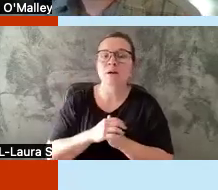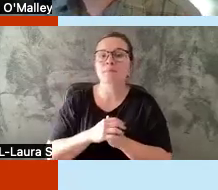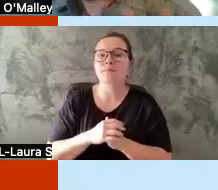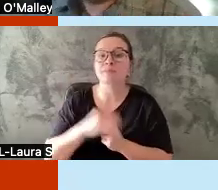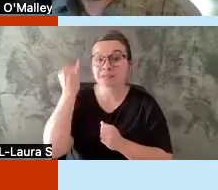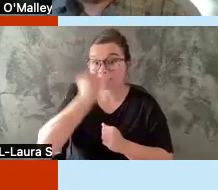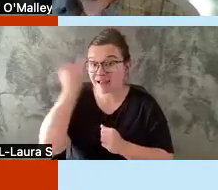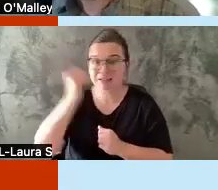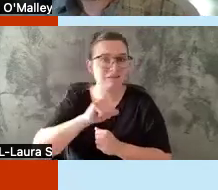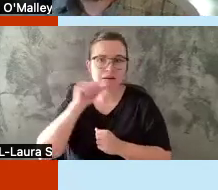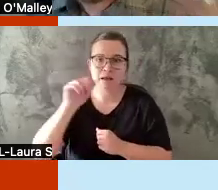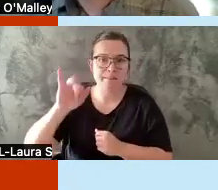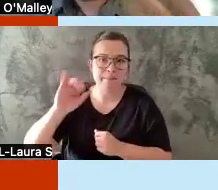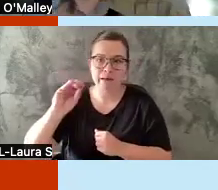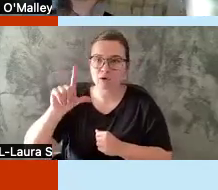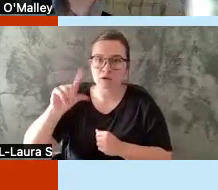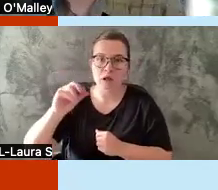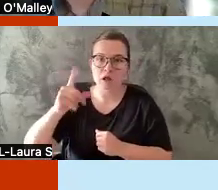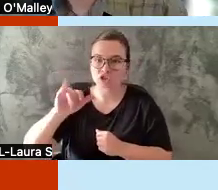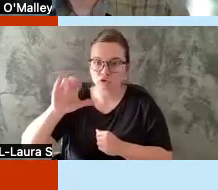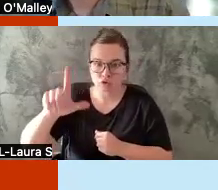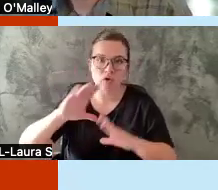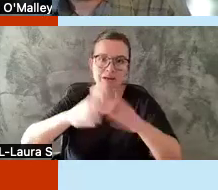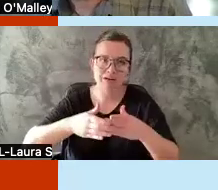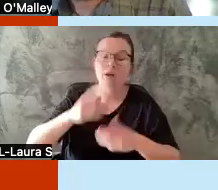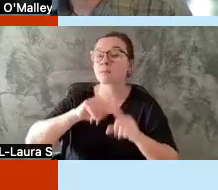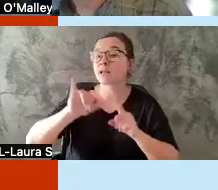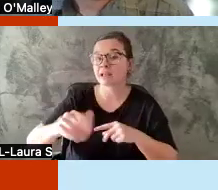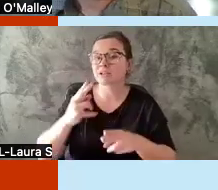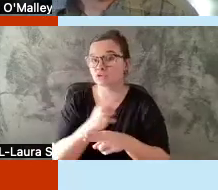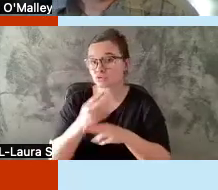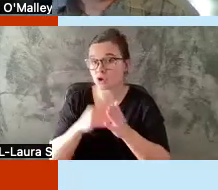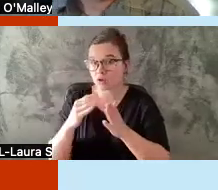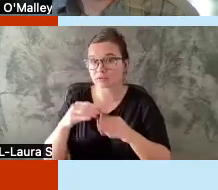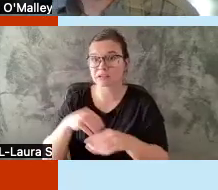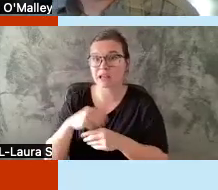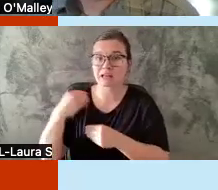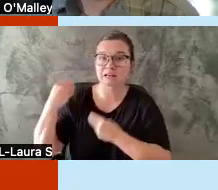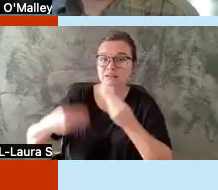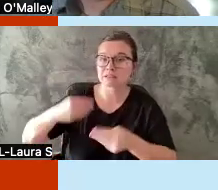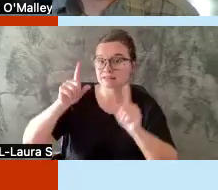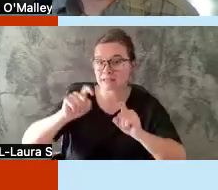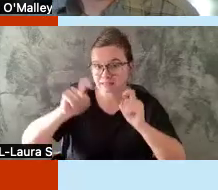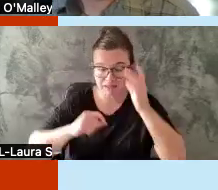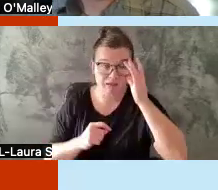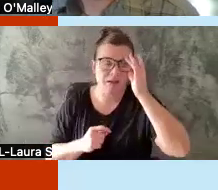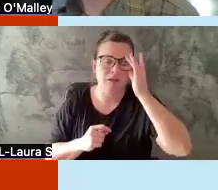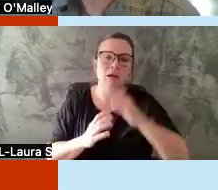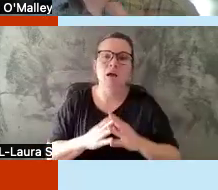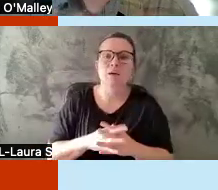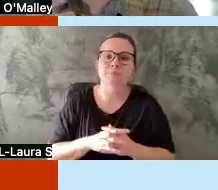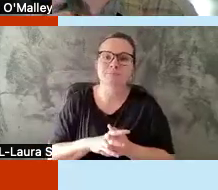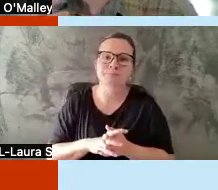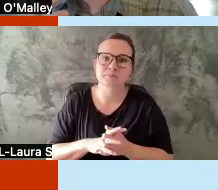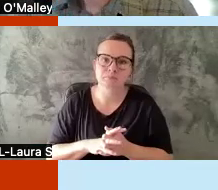Italian is not a biological category, but that's a category that might get used in ancestry testing, right? So